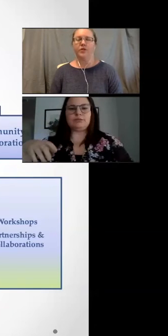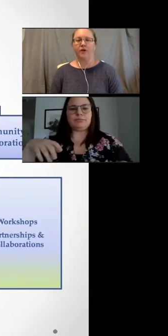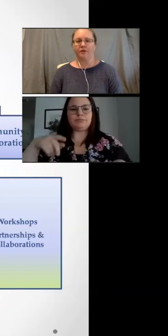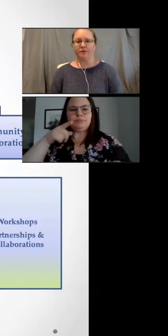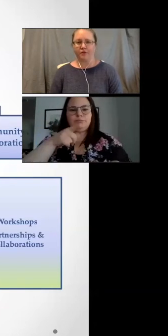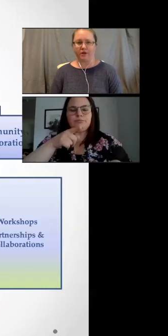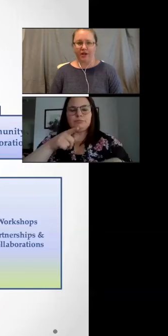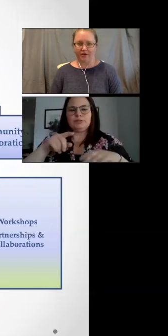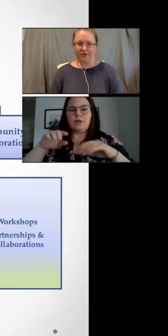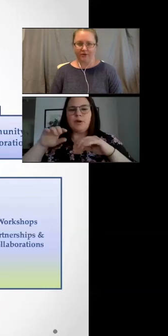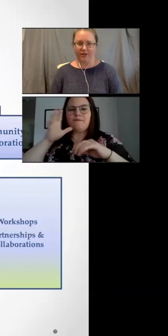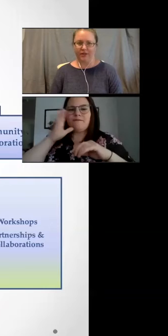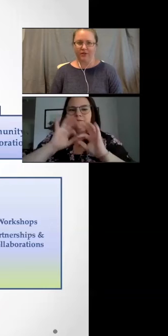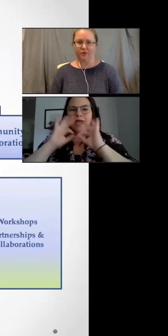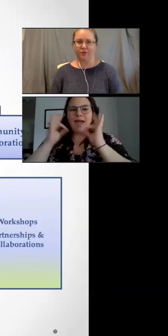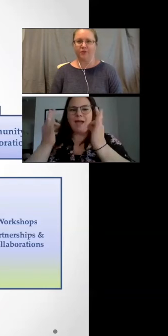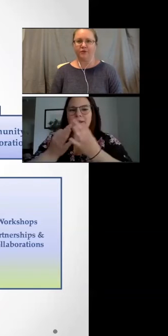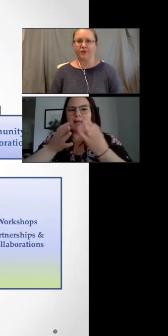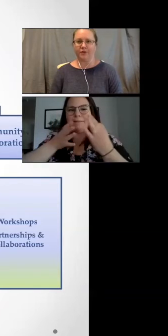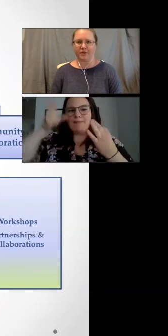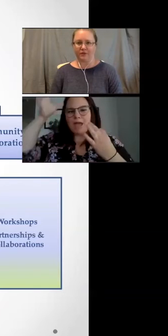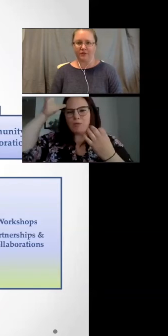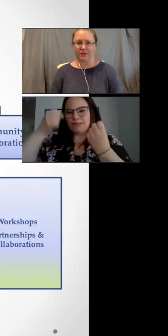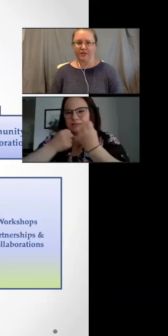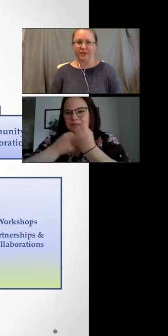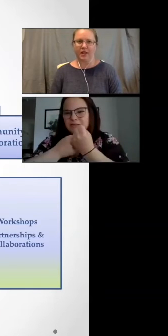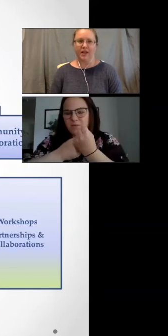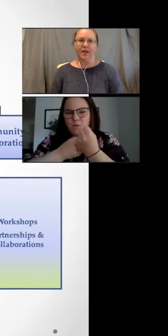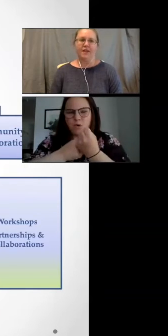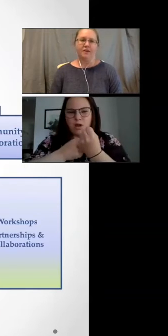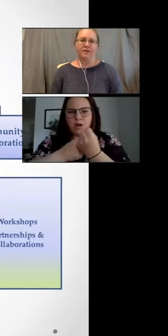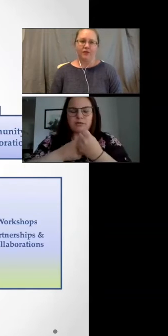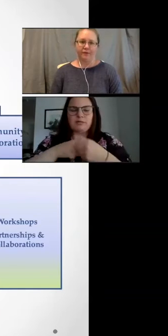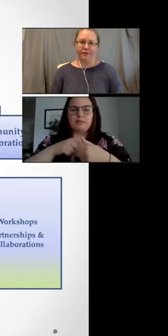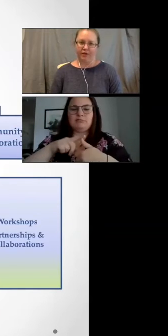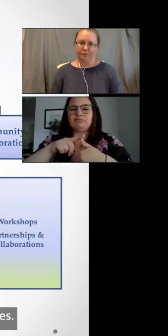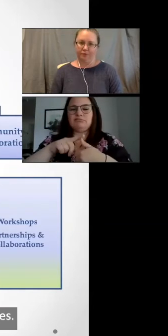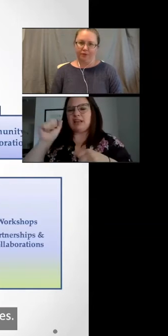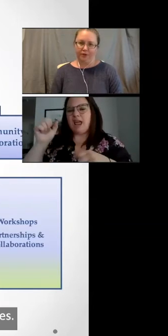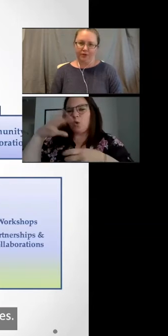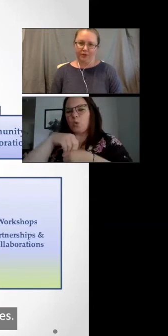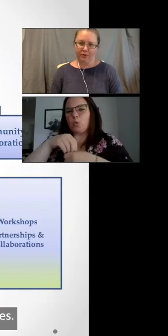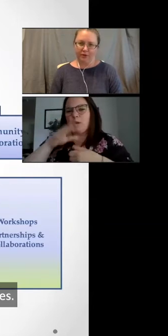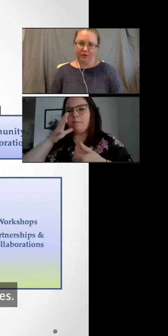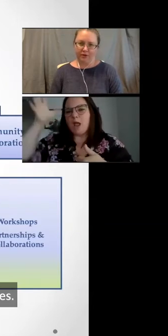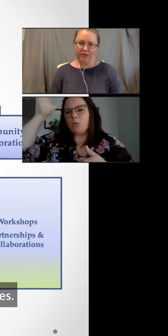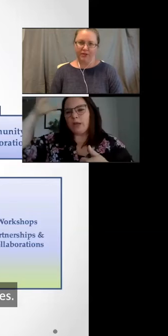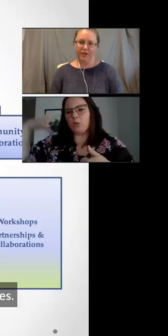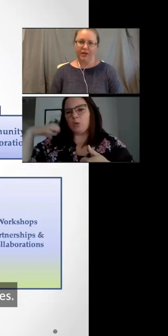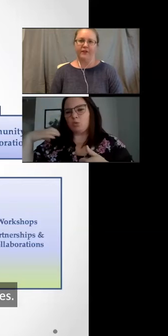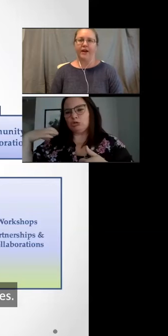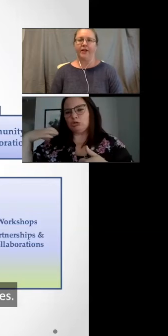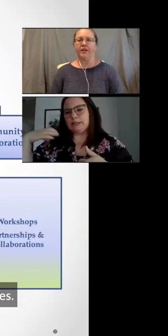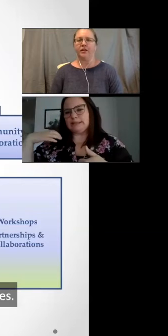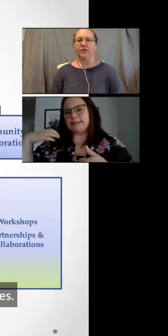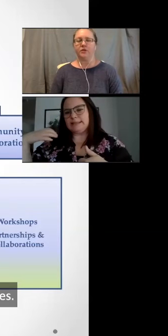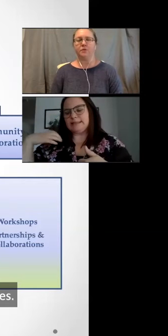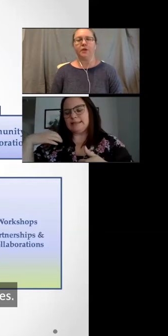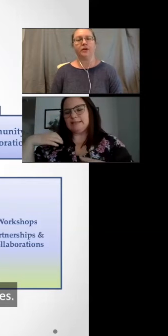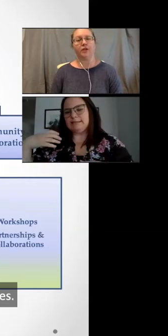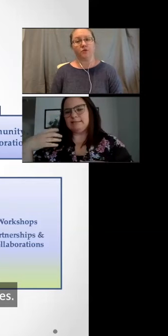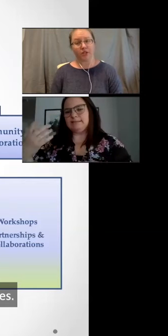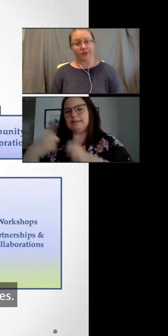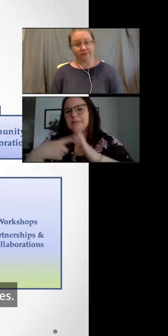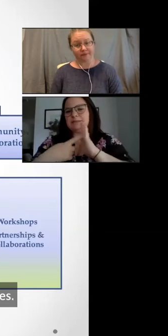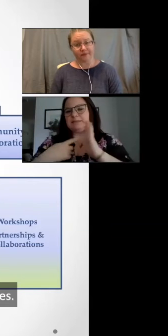We do have 4 categories under Provincial Family Services. There is family and parental support, and that includes